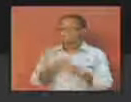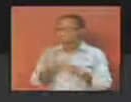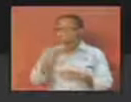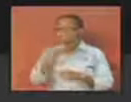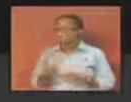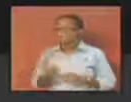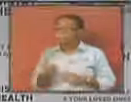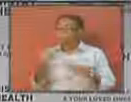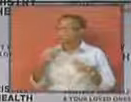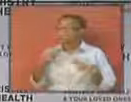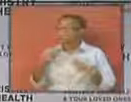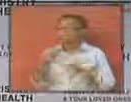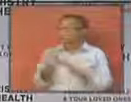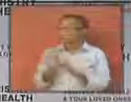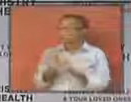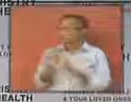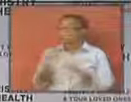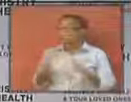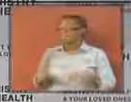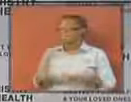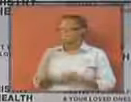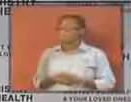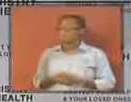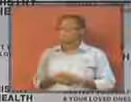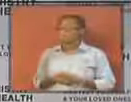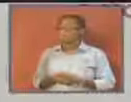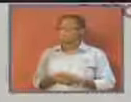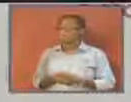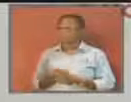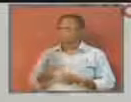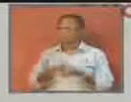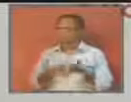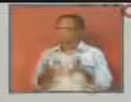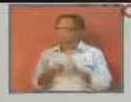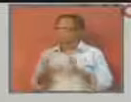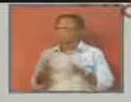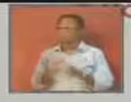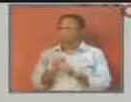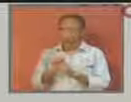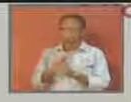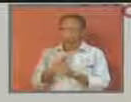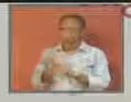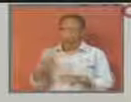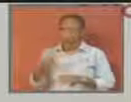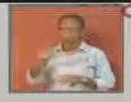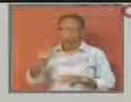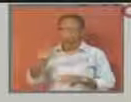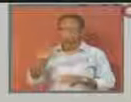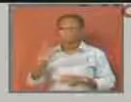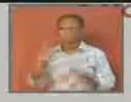Yeah, so COVID testing, meaning doing a PCR test on a patient to see if they're positive, yes?